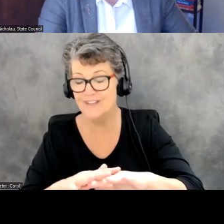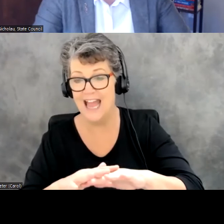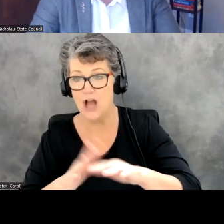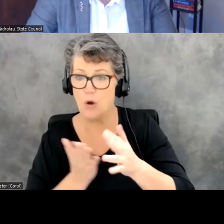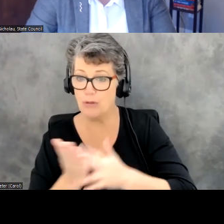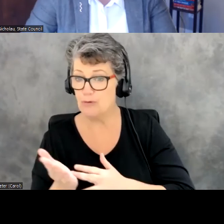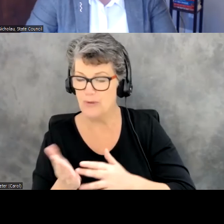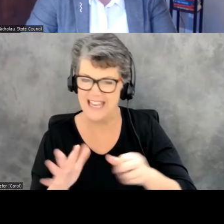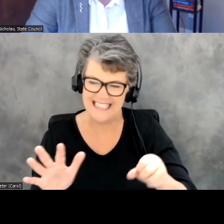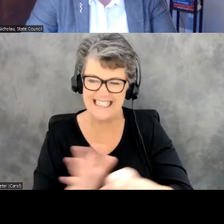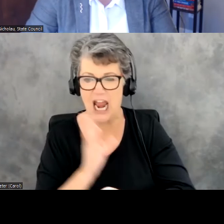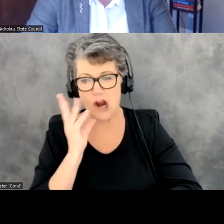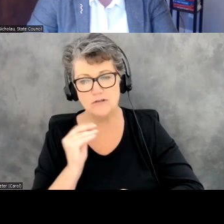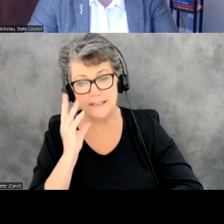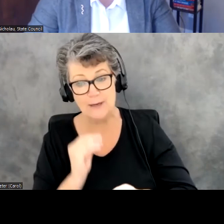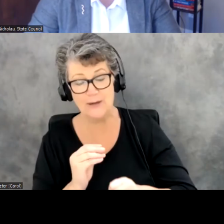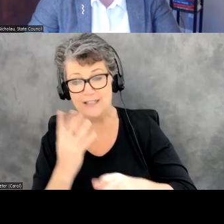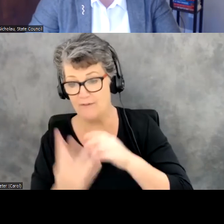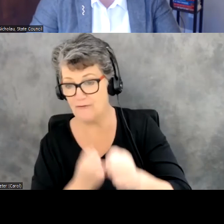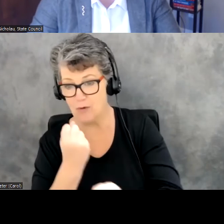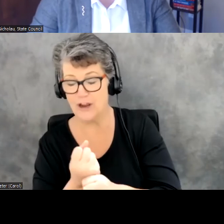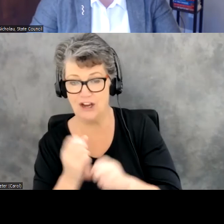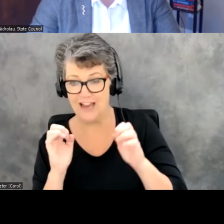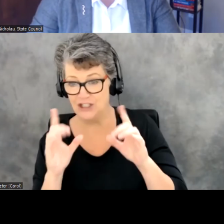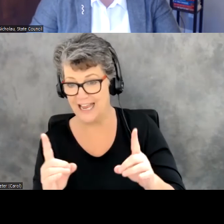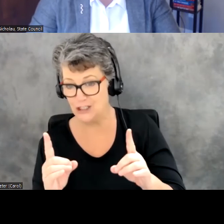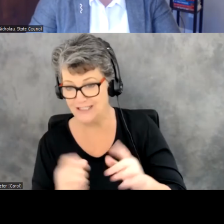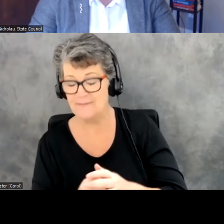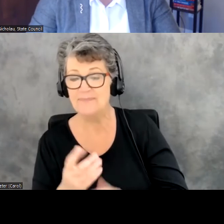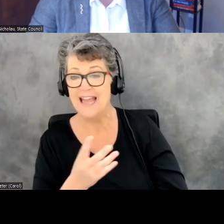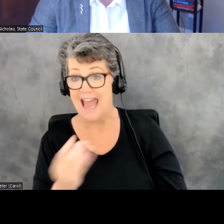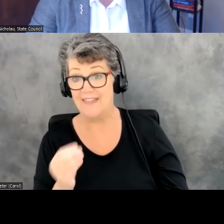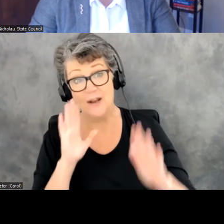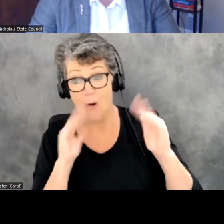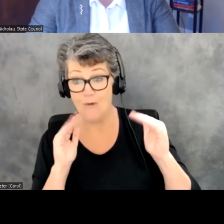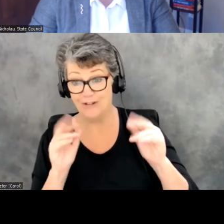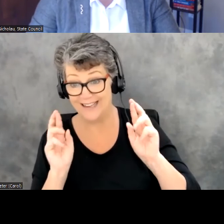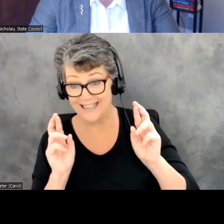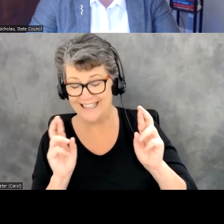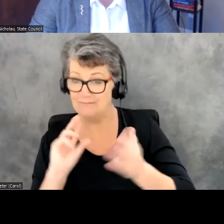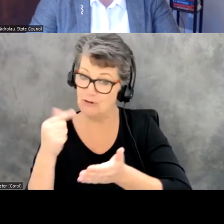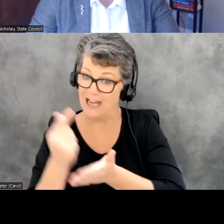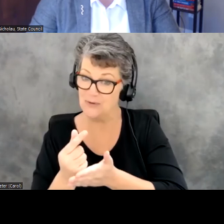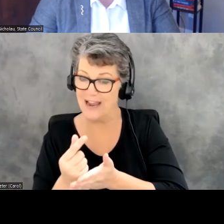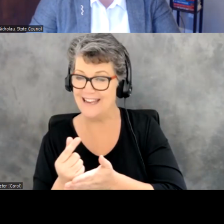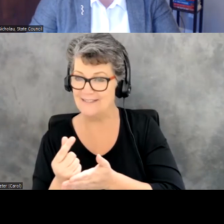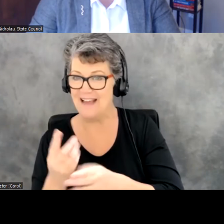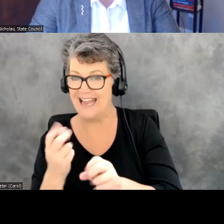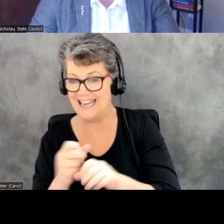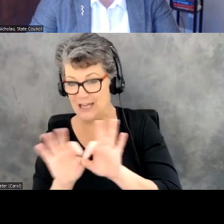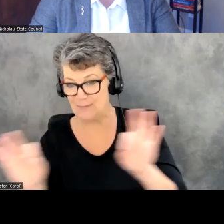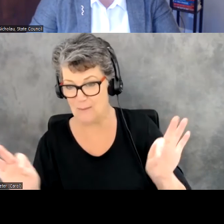entire process of the 4-year education, and then hopefully graduating and getting a